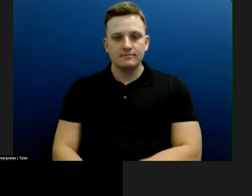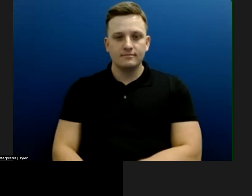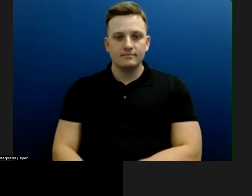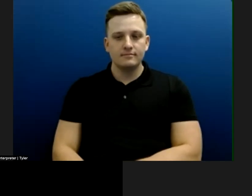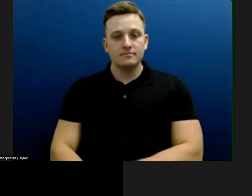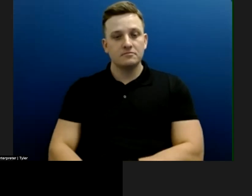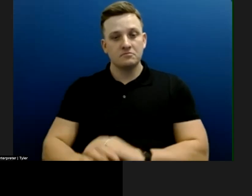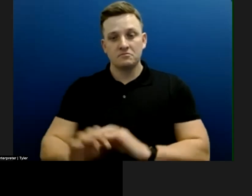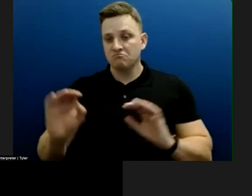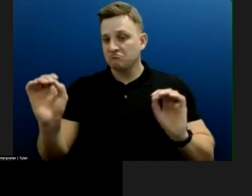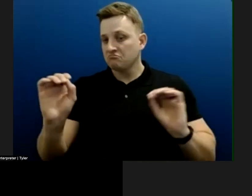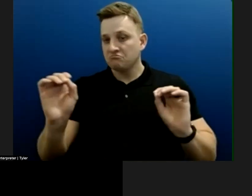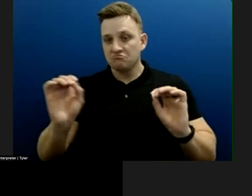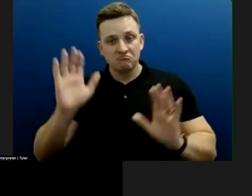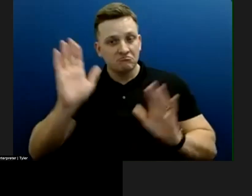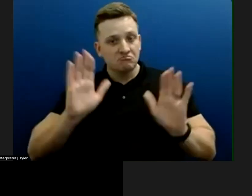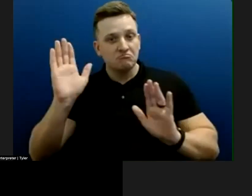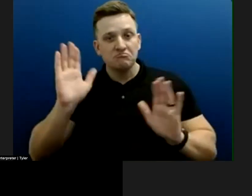No,